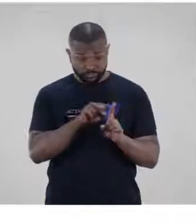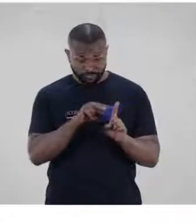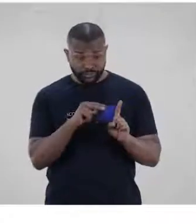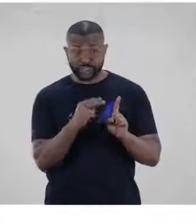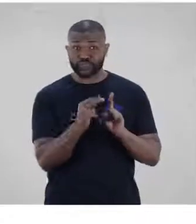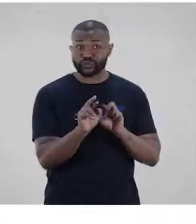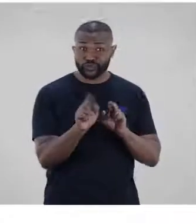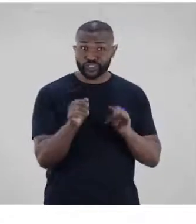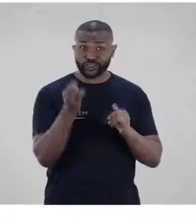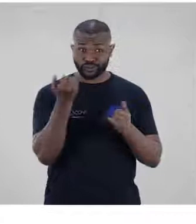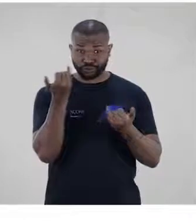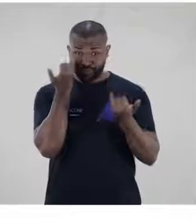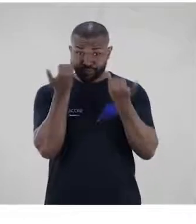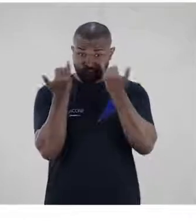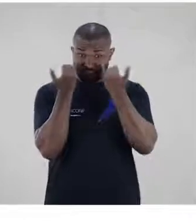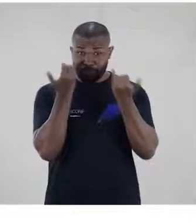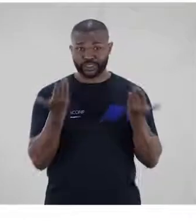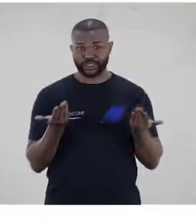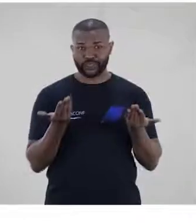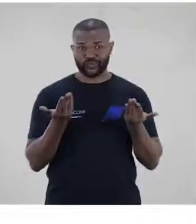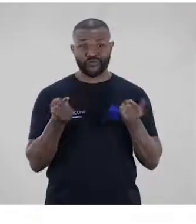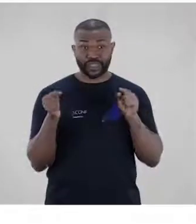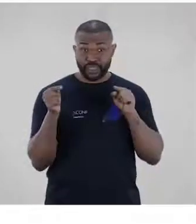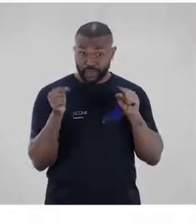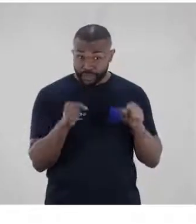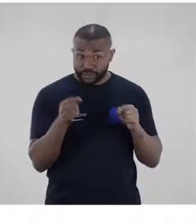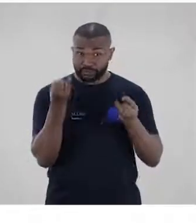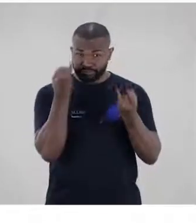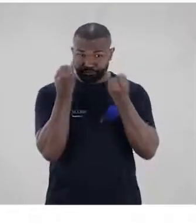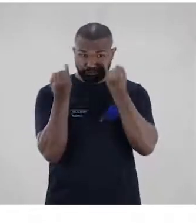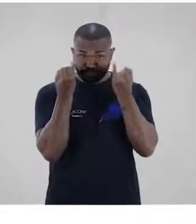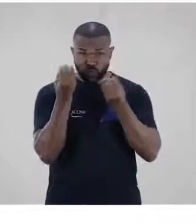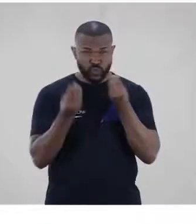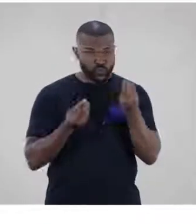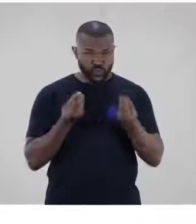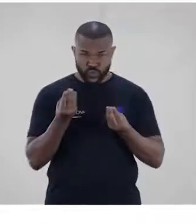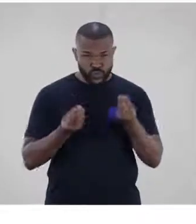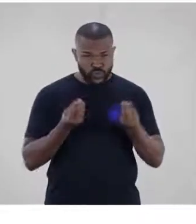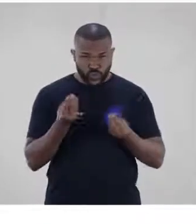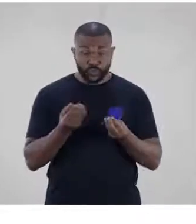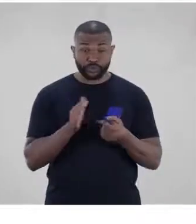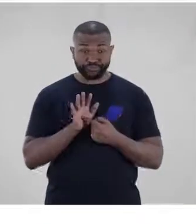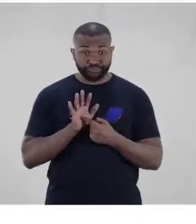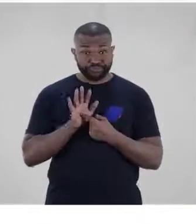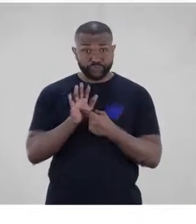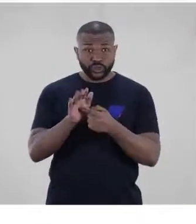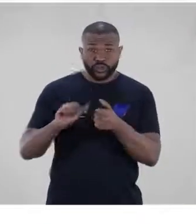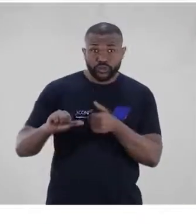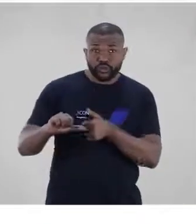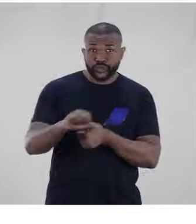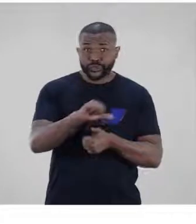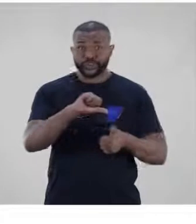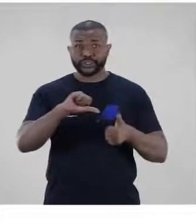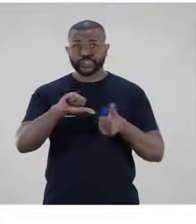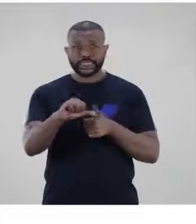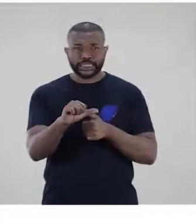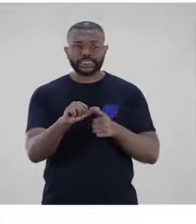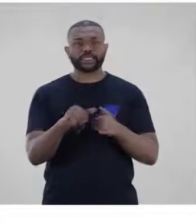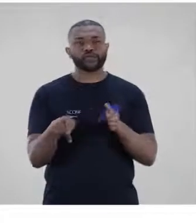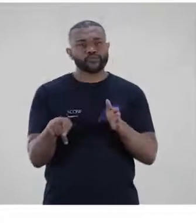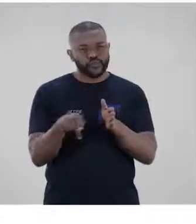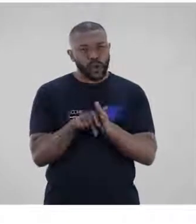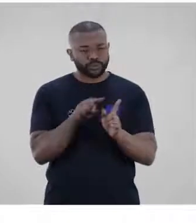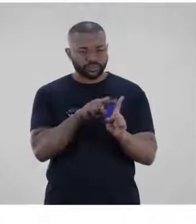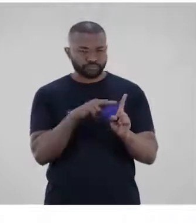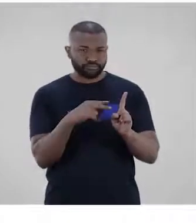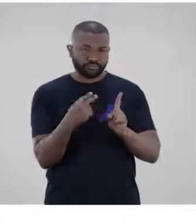different view of the data. And that is, in fact, data that shows the changes and